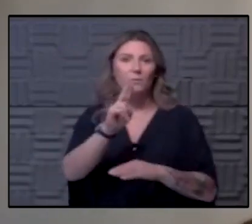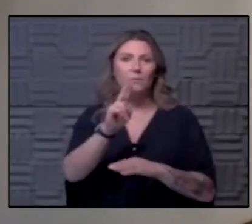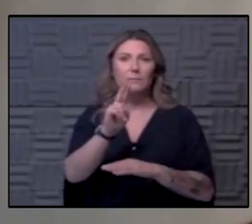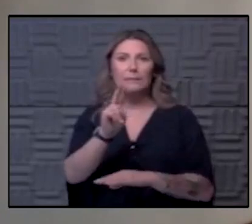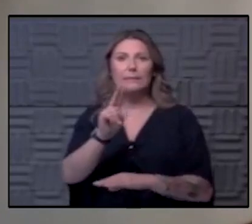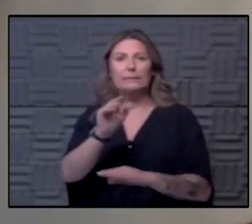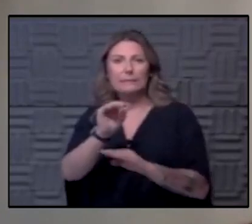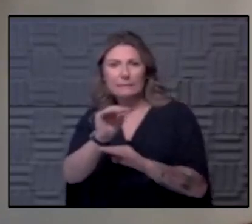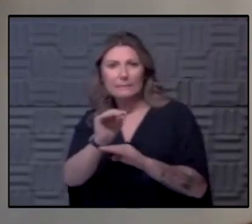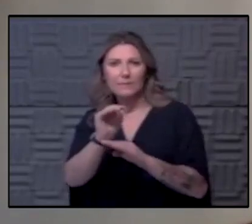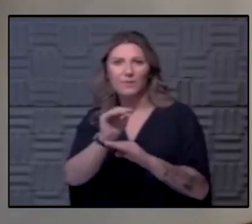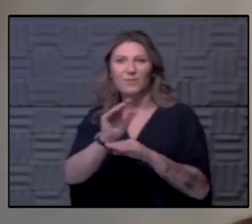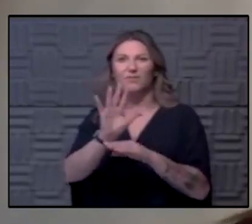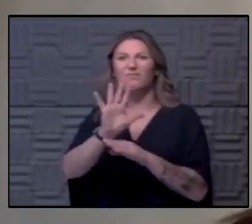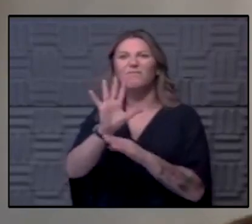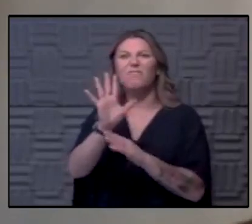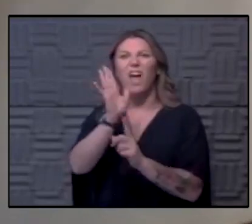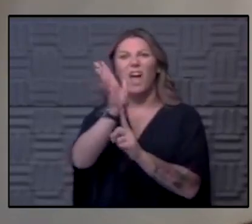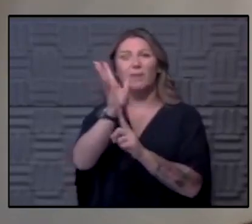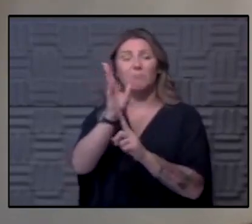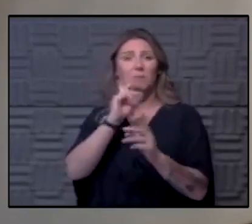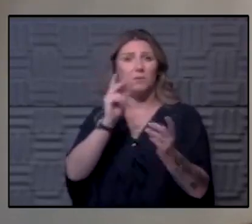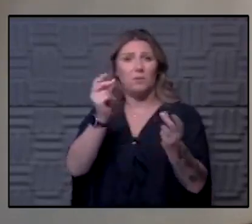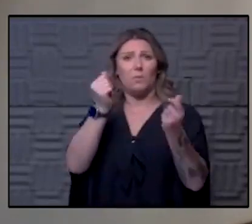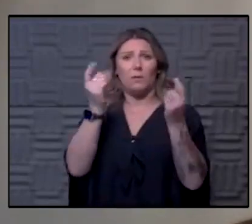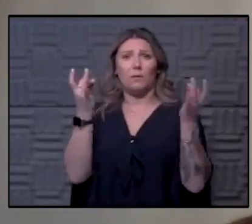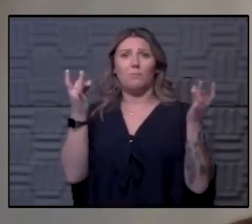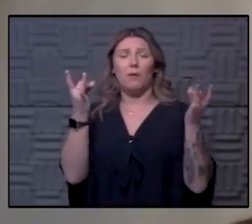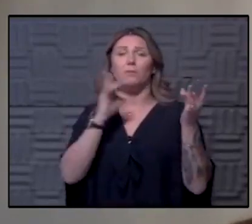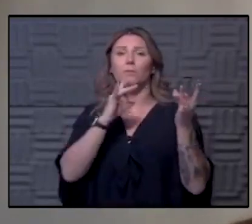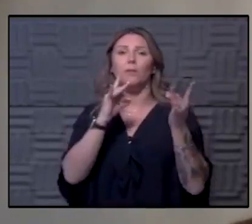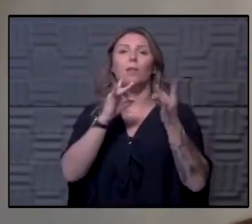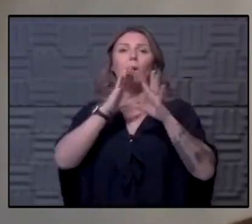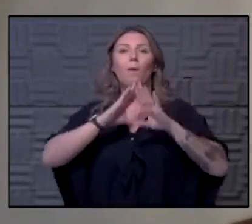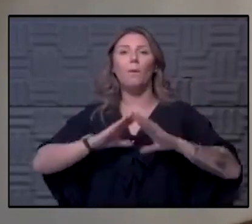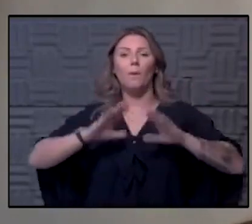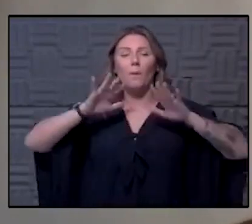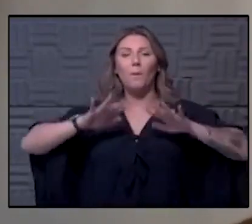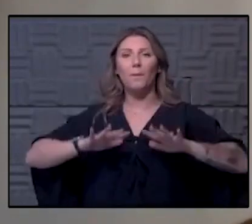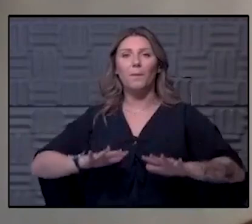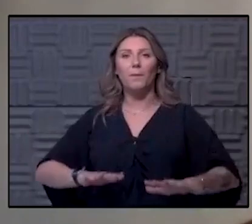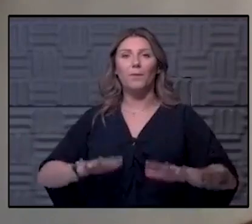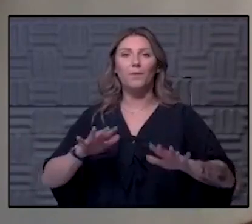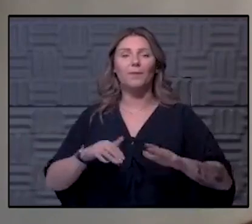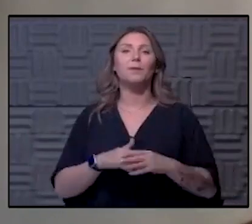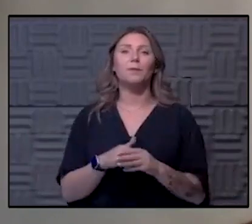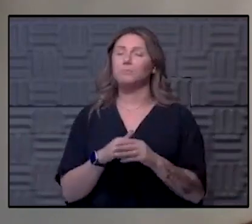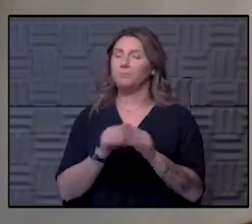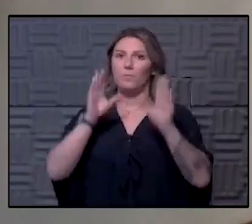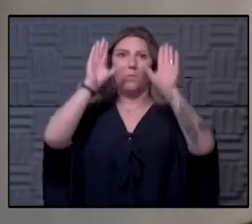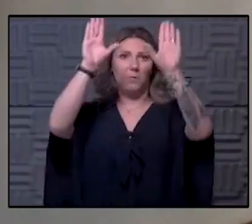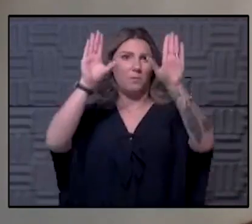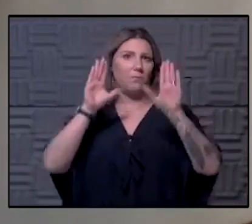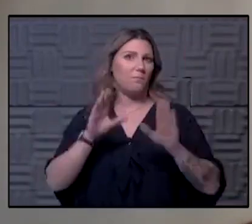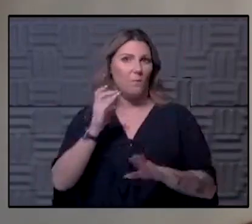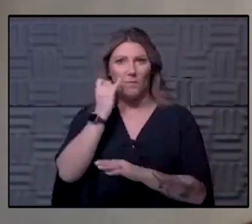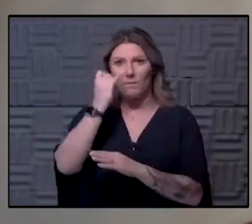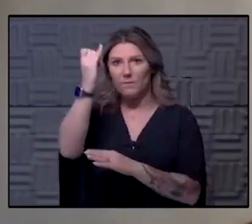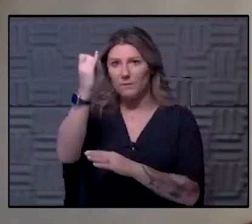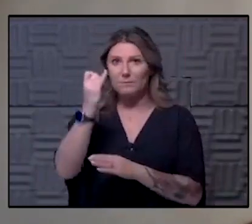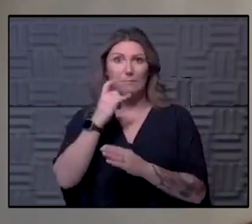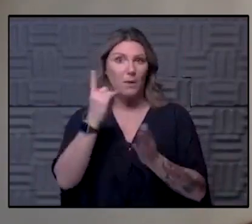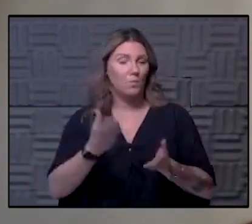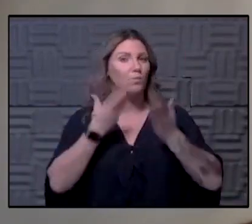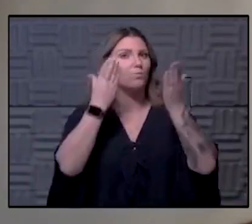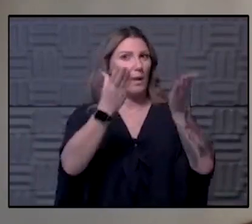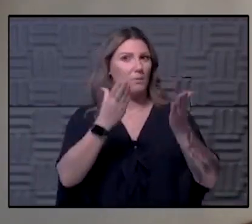evening do a quick 5-minute meditation, and I think it's really calming. And so I think it's a fantastic idea, and I would highly recommend